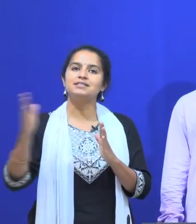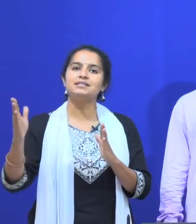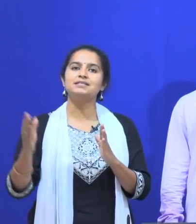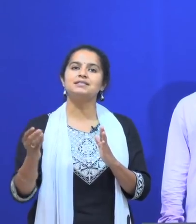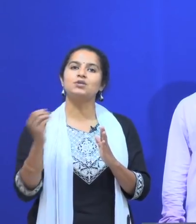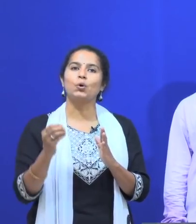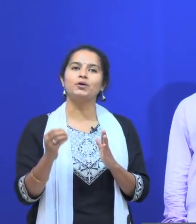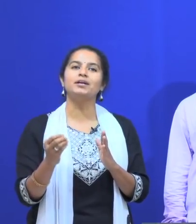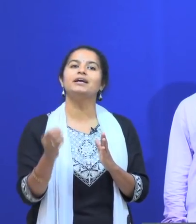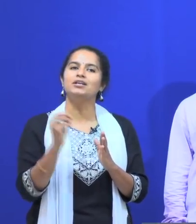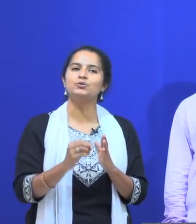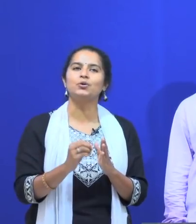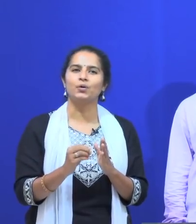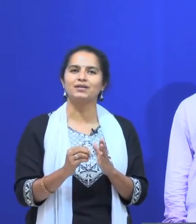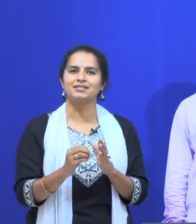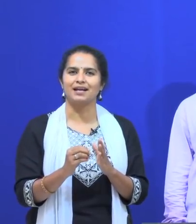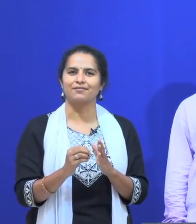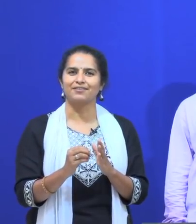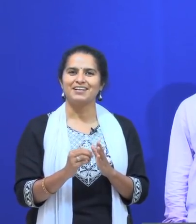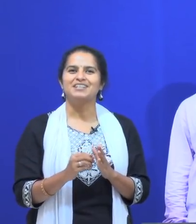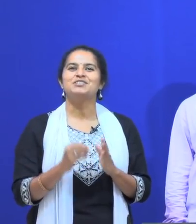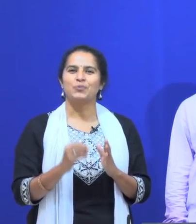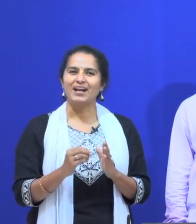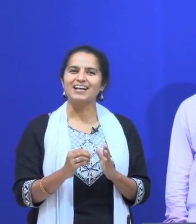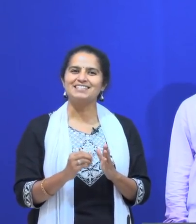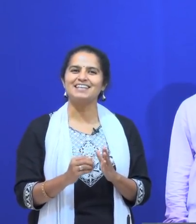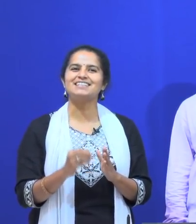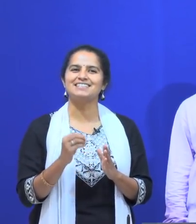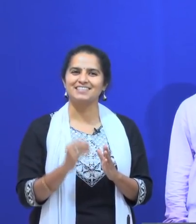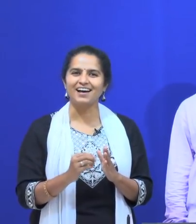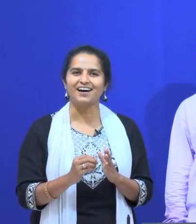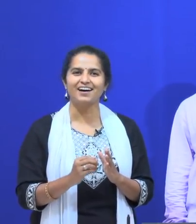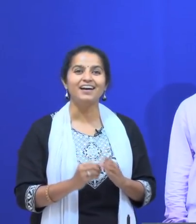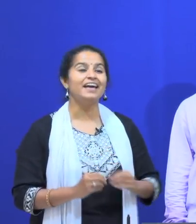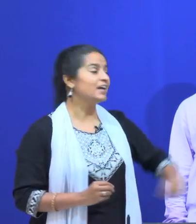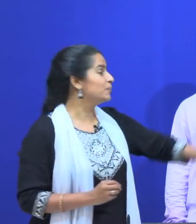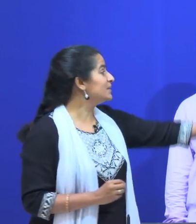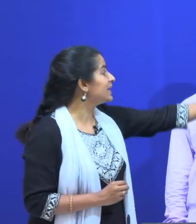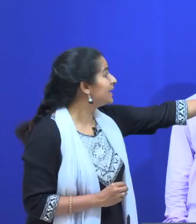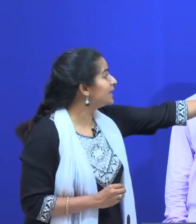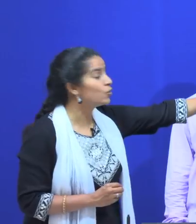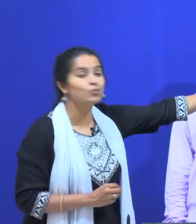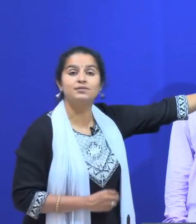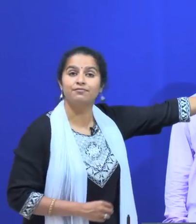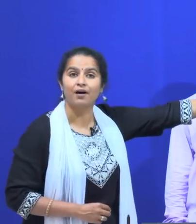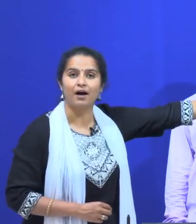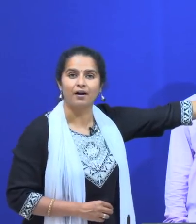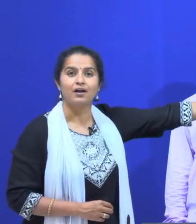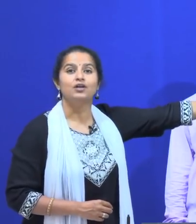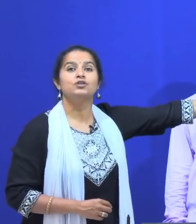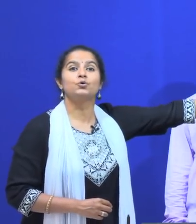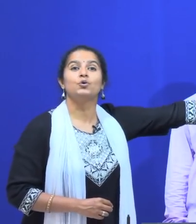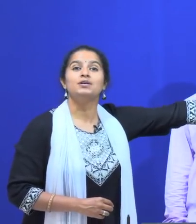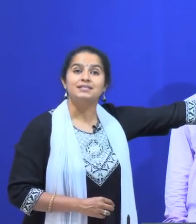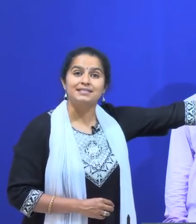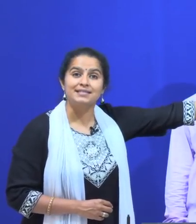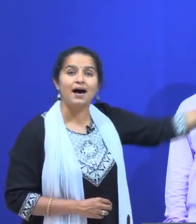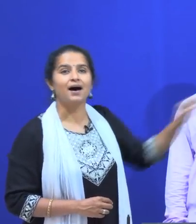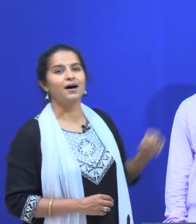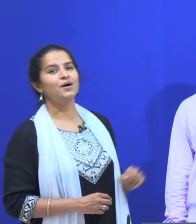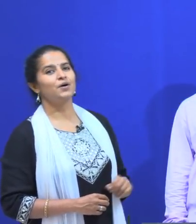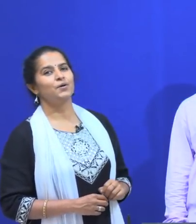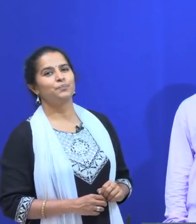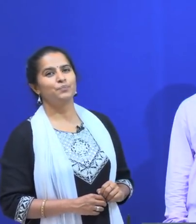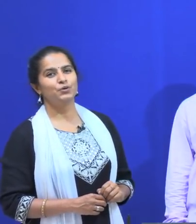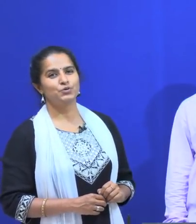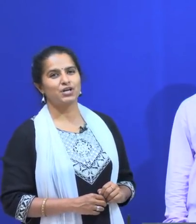the distance is coded into the word itself. So when I say Saha, it means he who is far. So